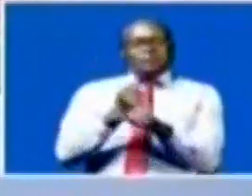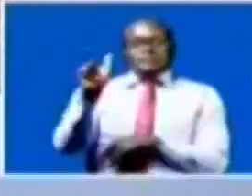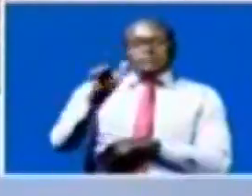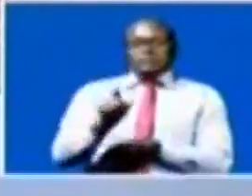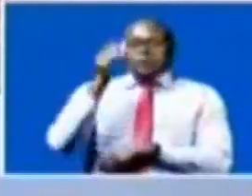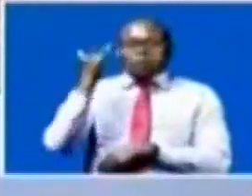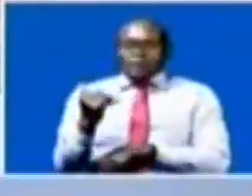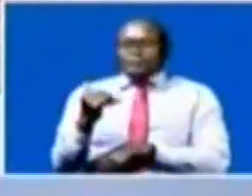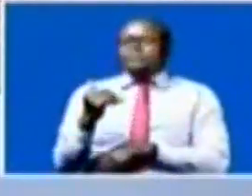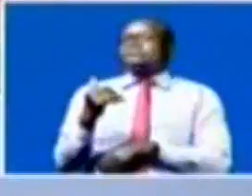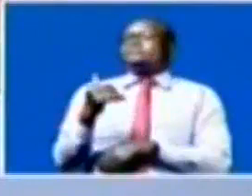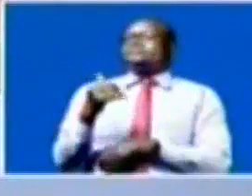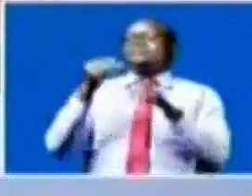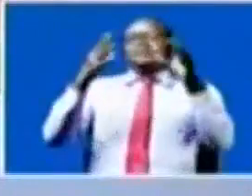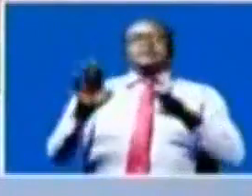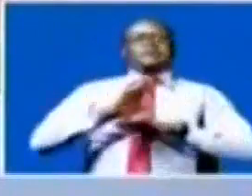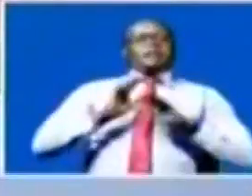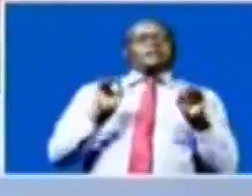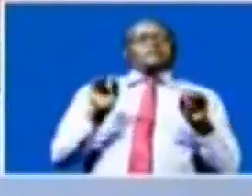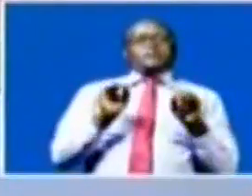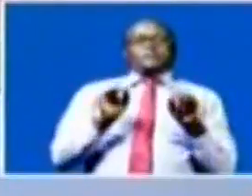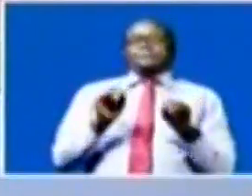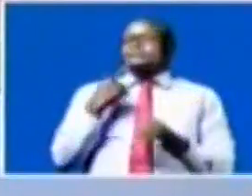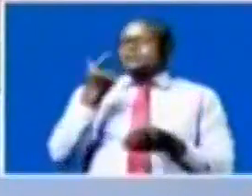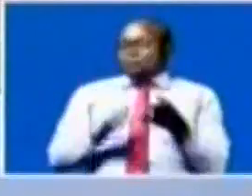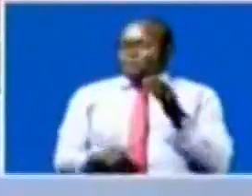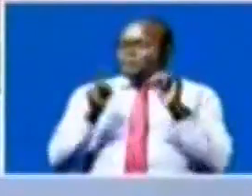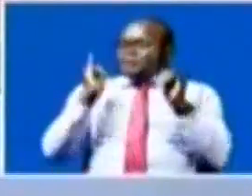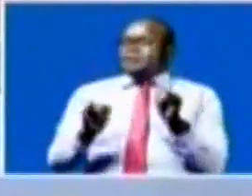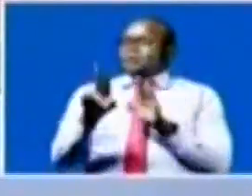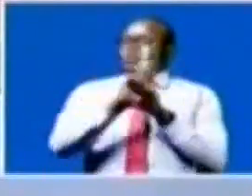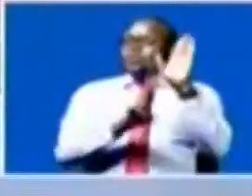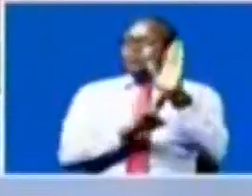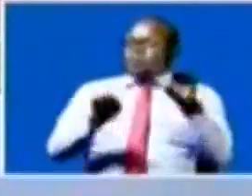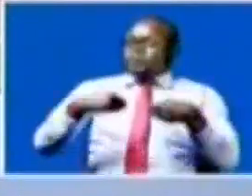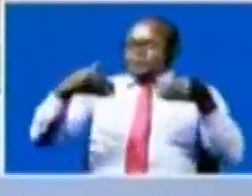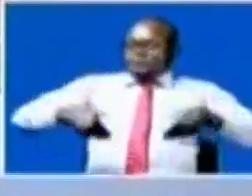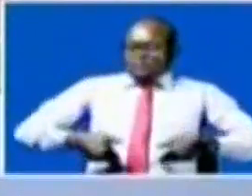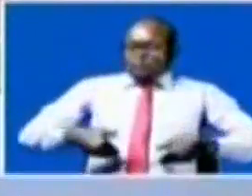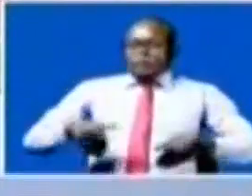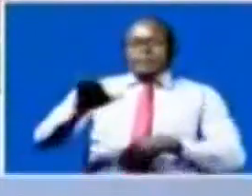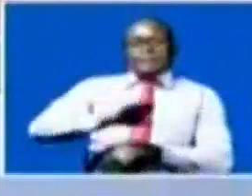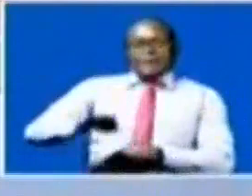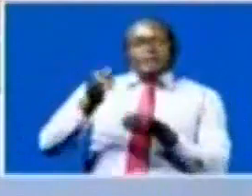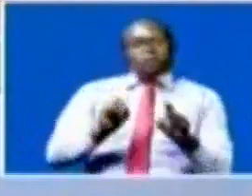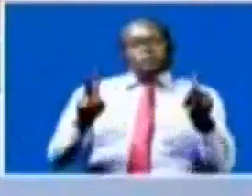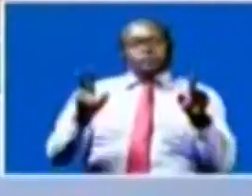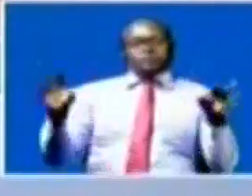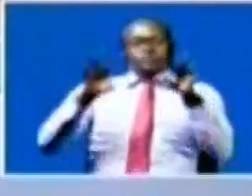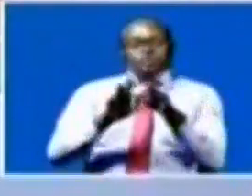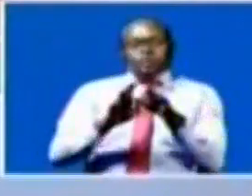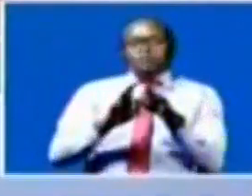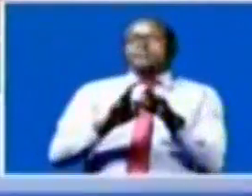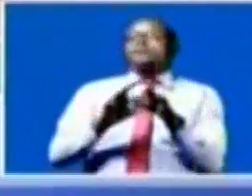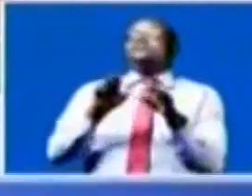as a result of lack of adequate teachers. The MP says the new requirements will now give youth in the area an opportunity to enter